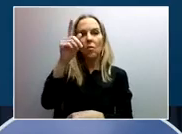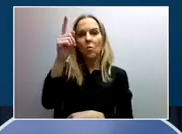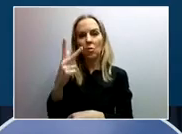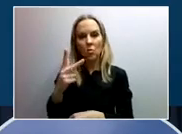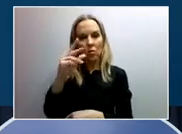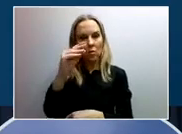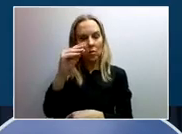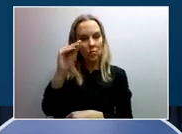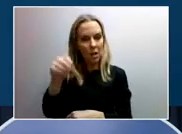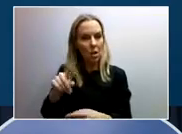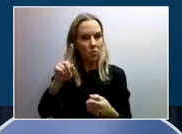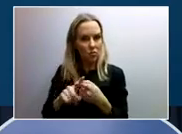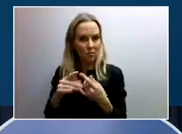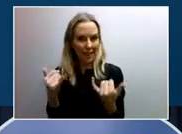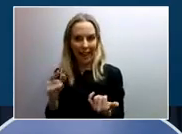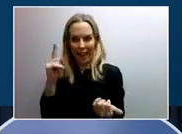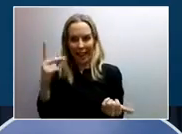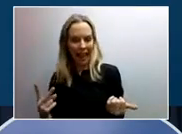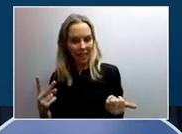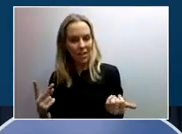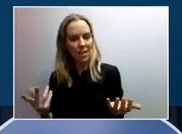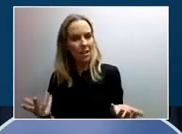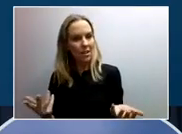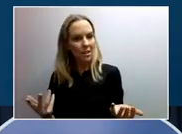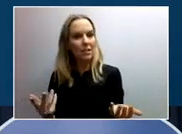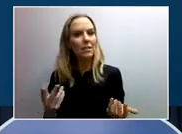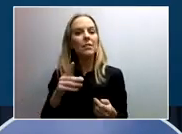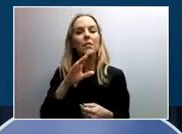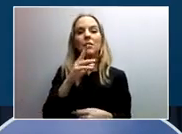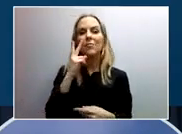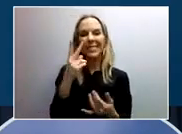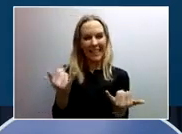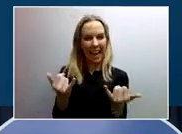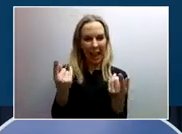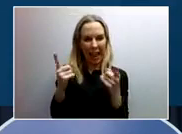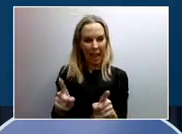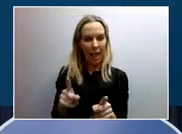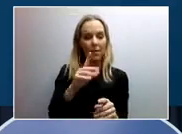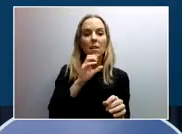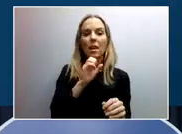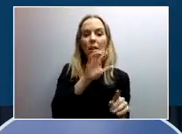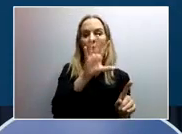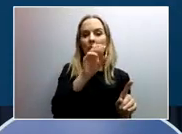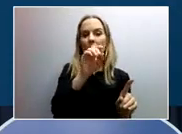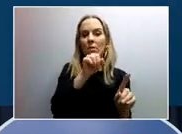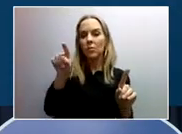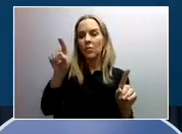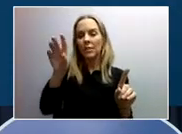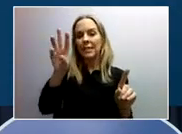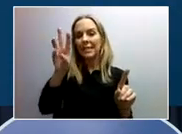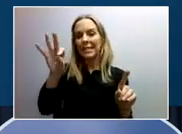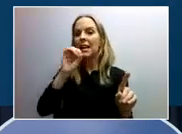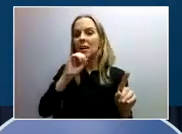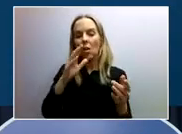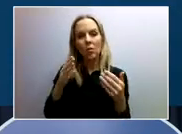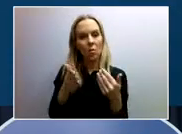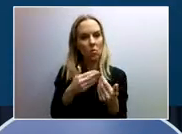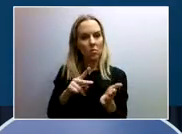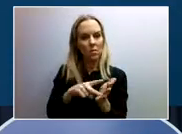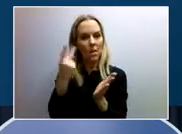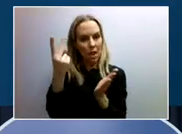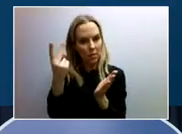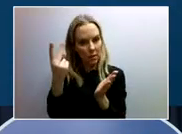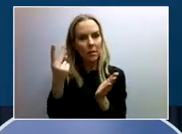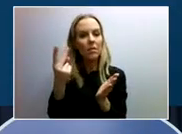what's happened with people ages 50 to 69, almost double, 24% to 40% of